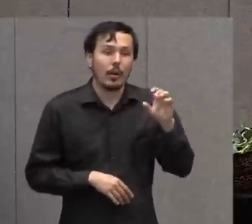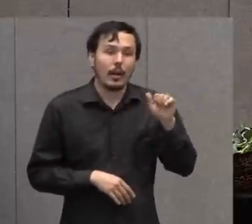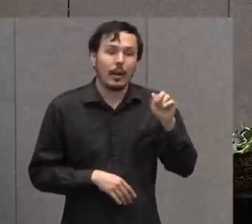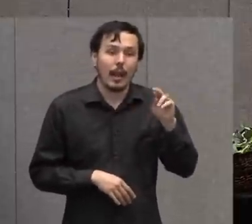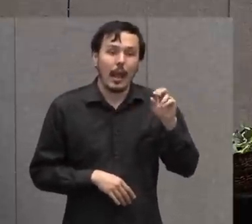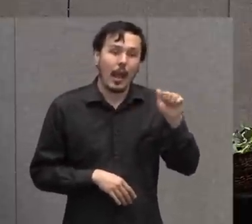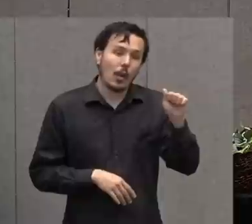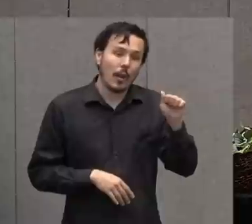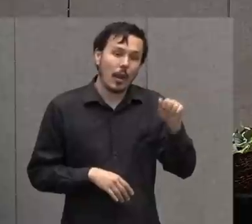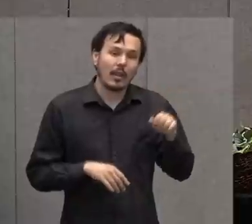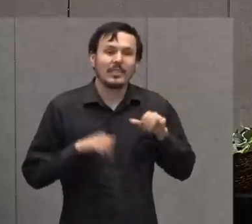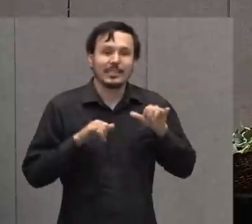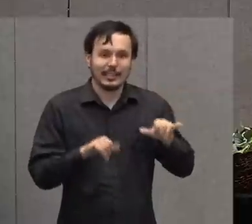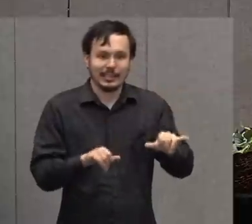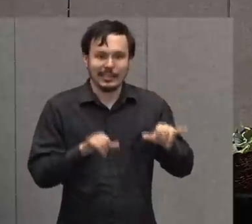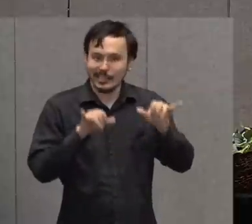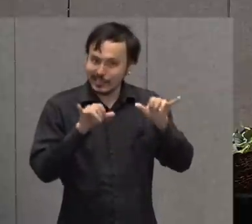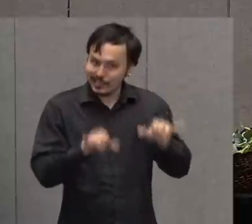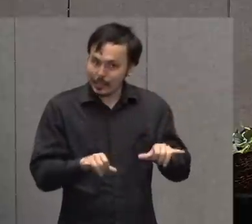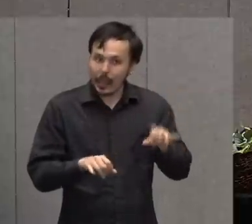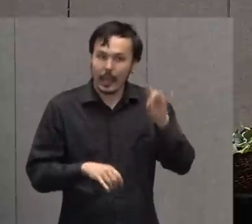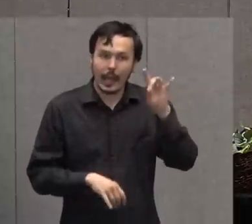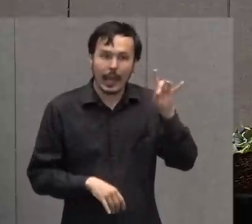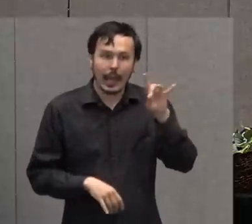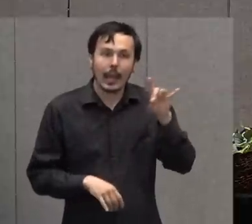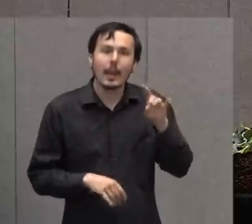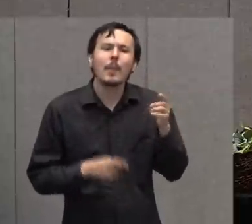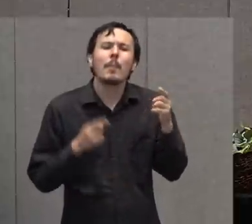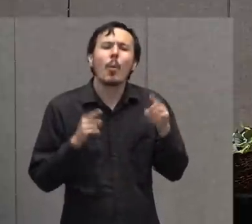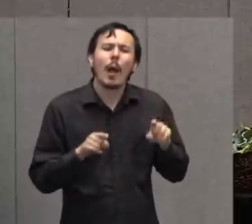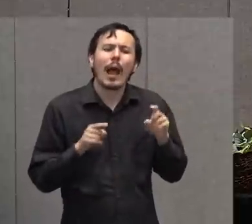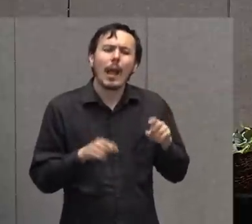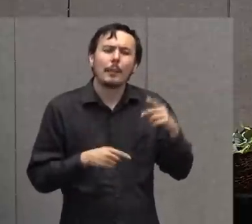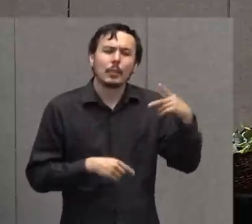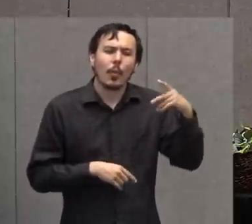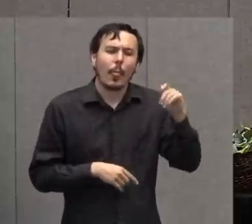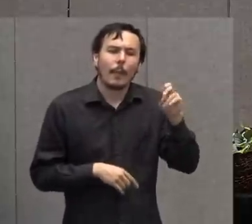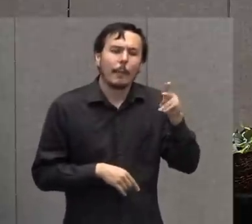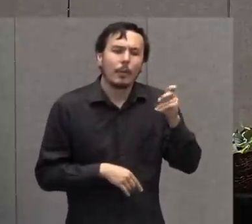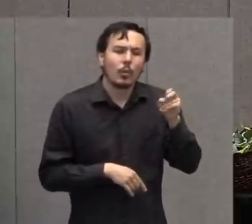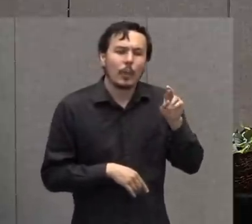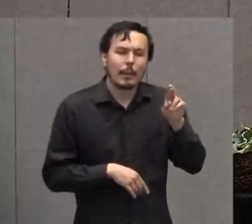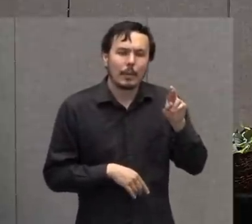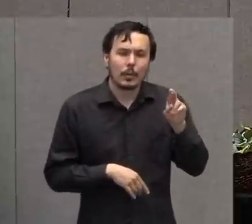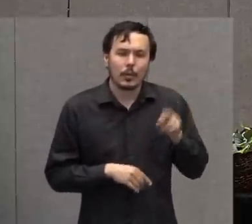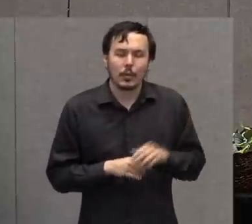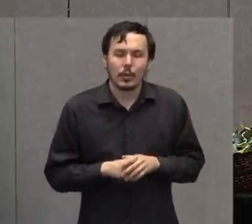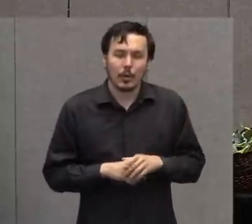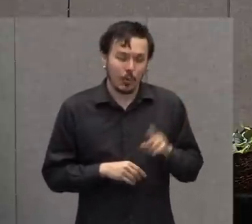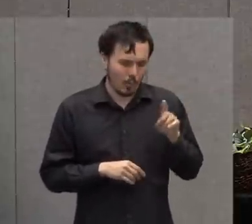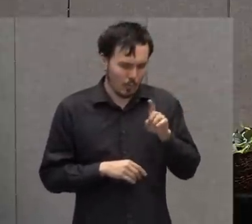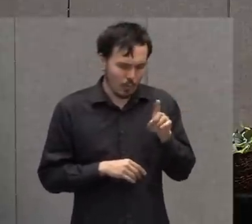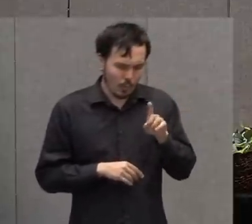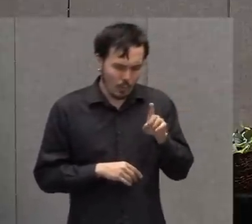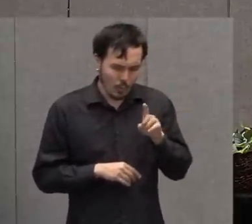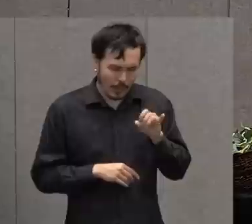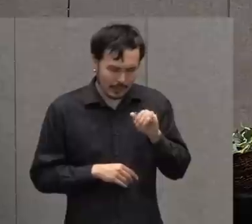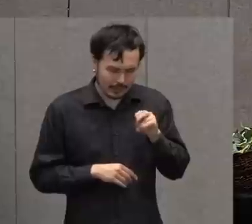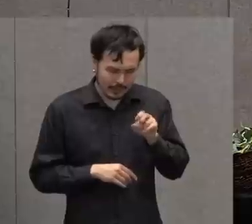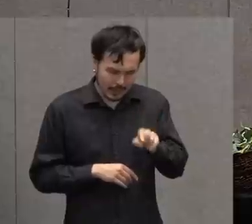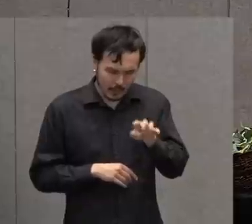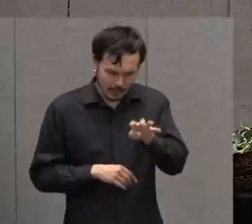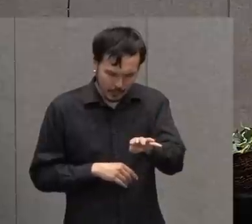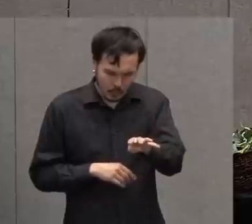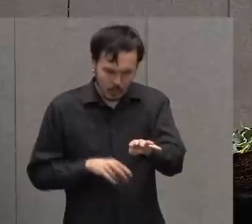still stayed 8. But what happened to our perimeter? This side was 4. And this side